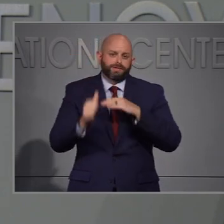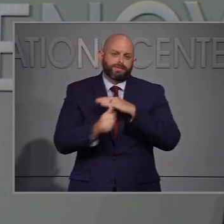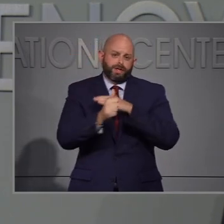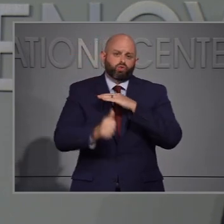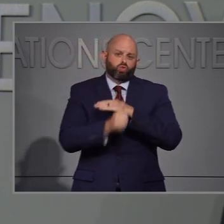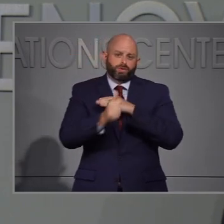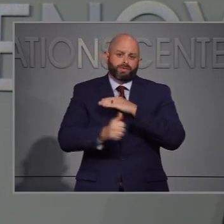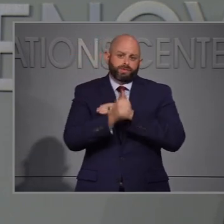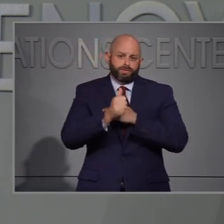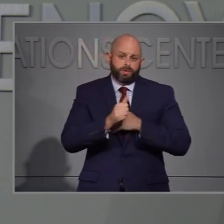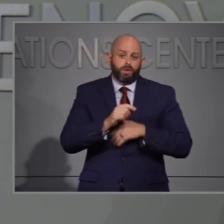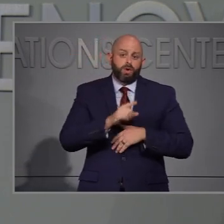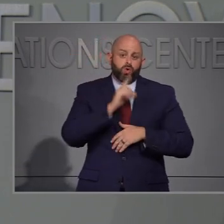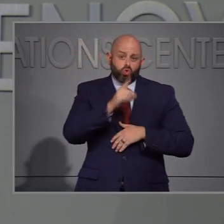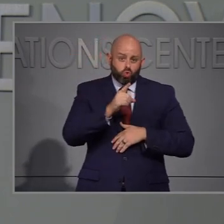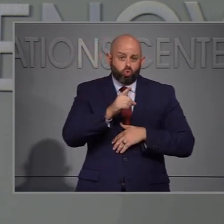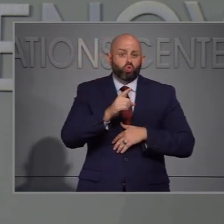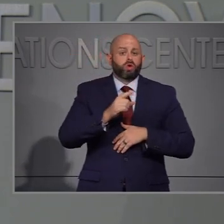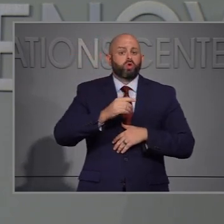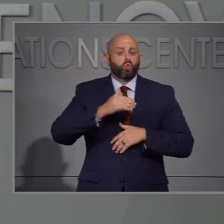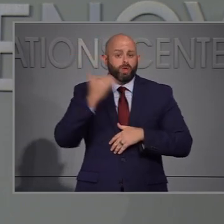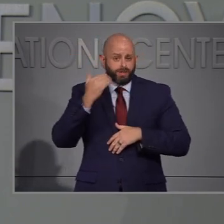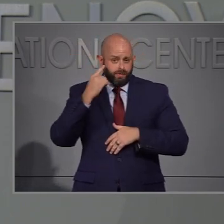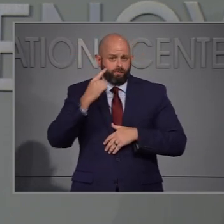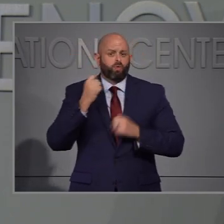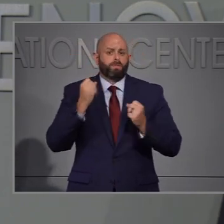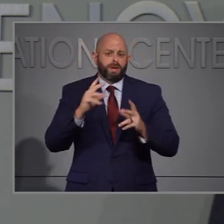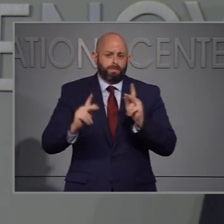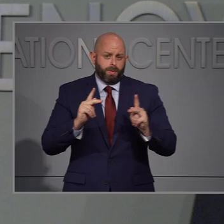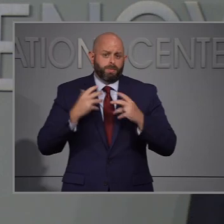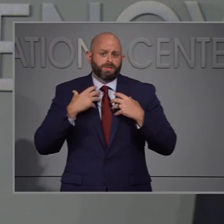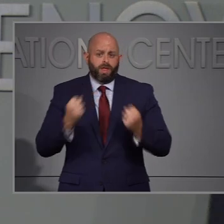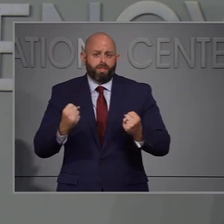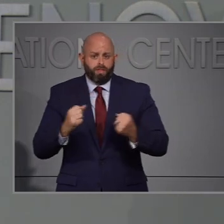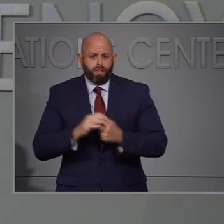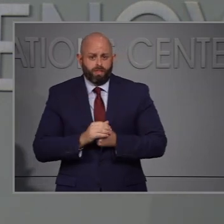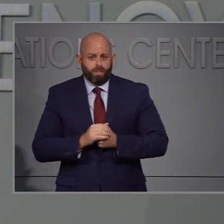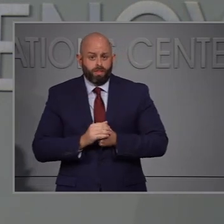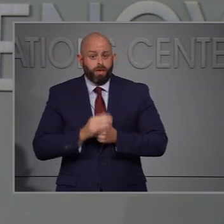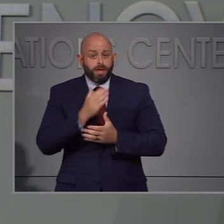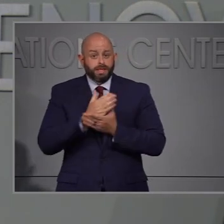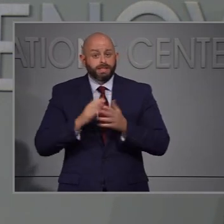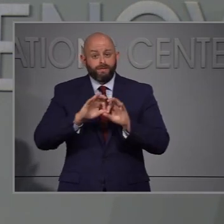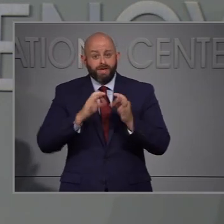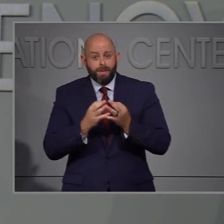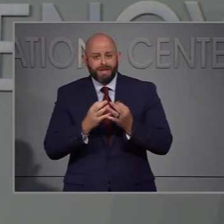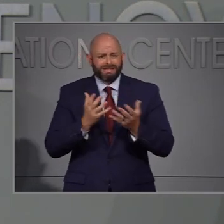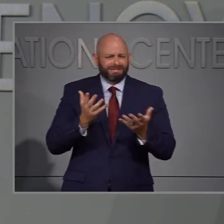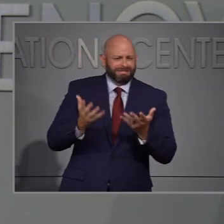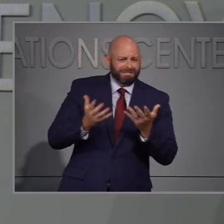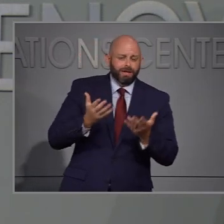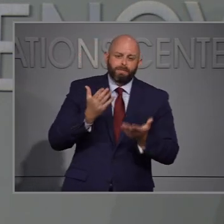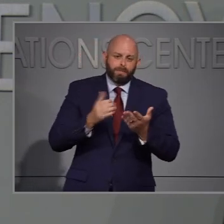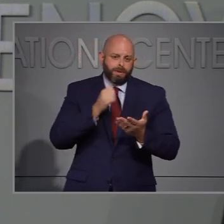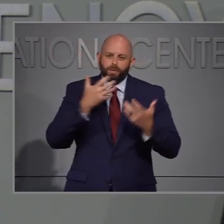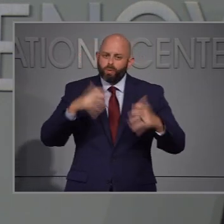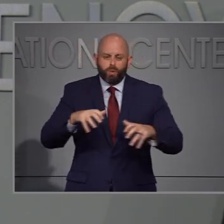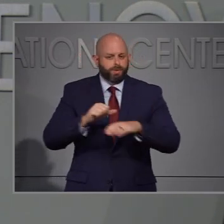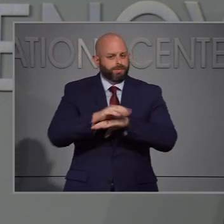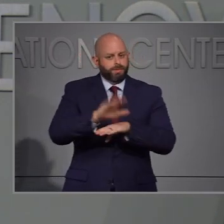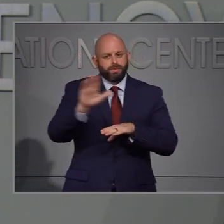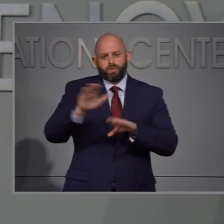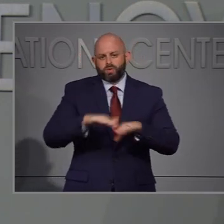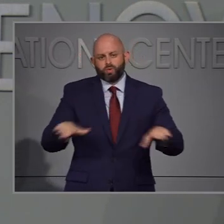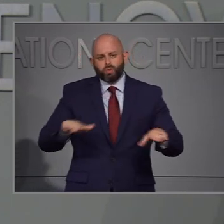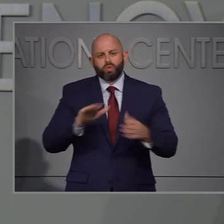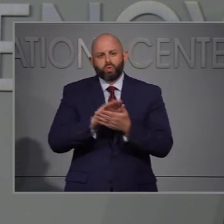a very real, active threat to health, and that decisions need to consider many factors, including the level of